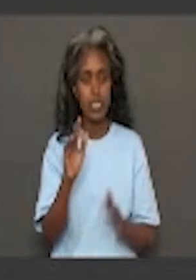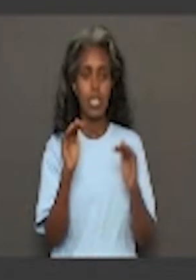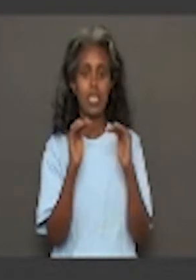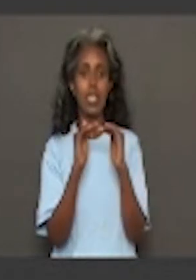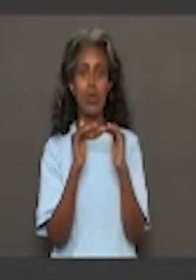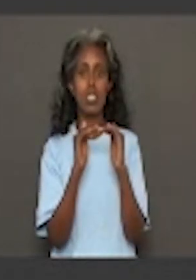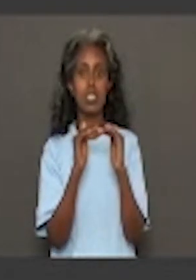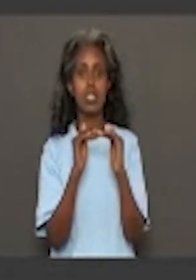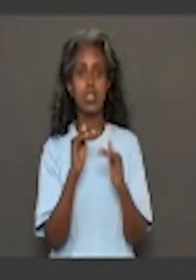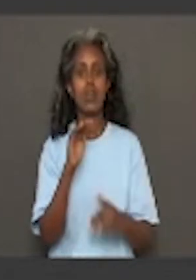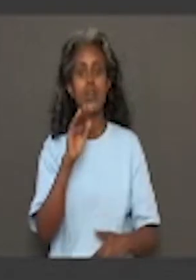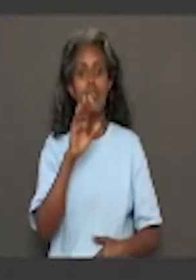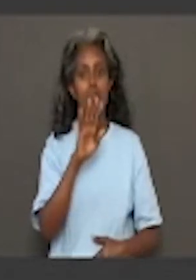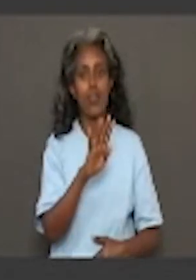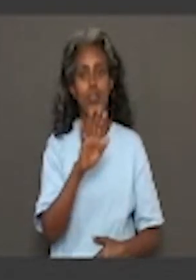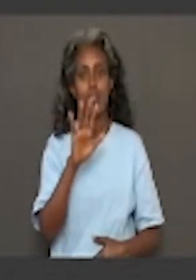100D equals